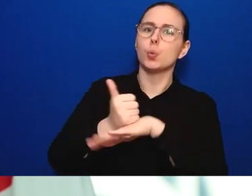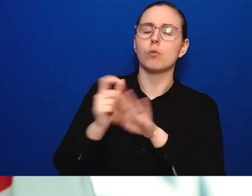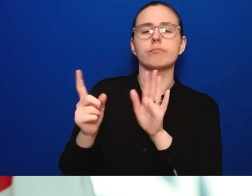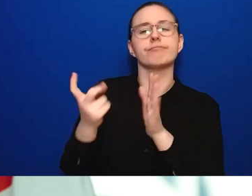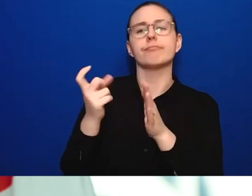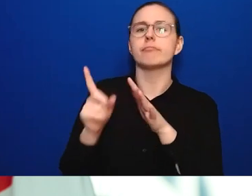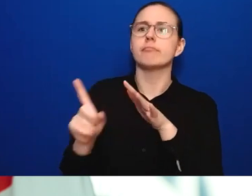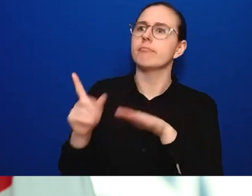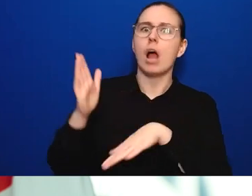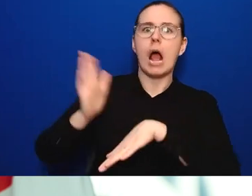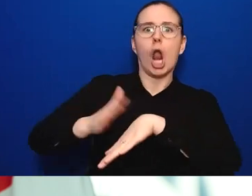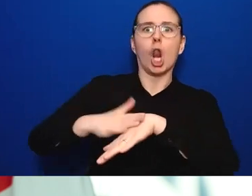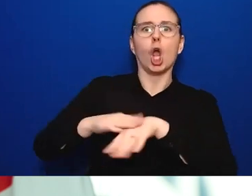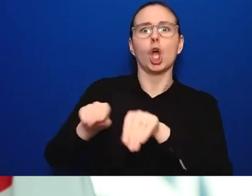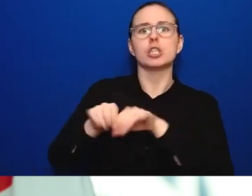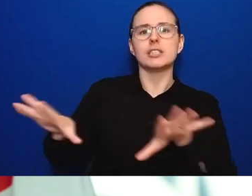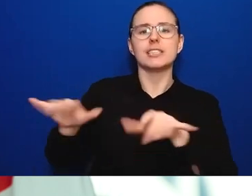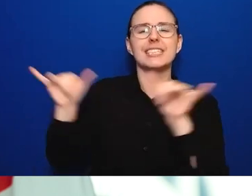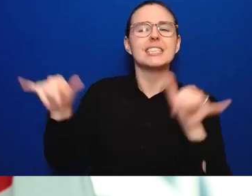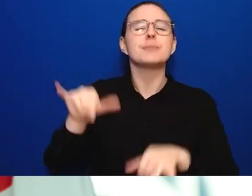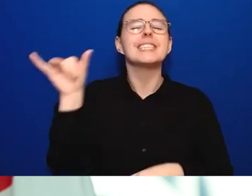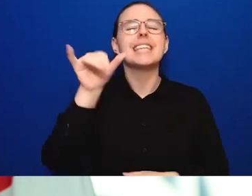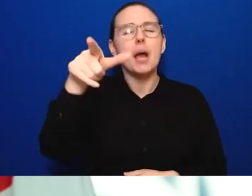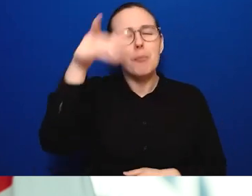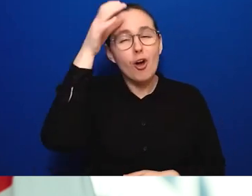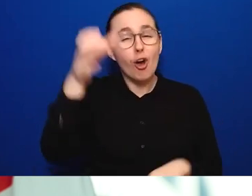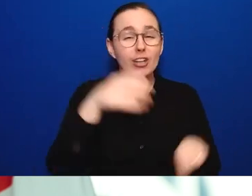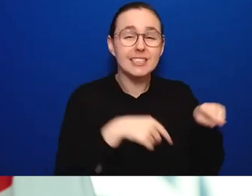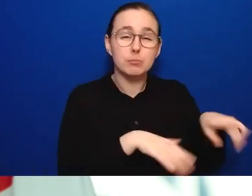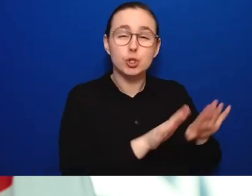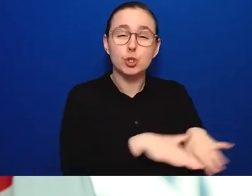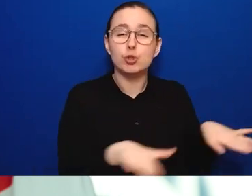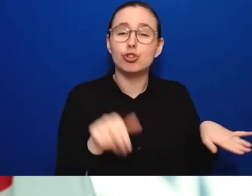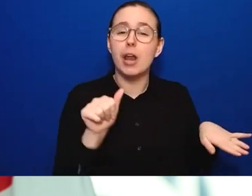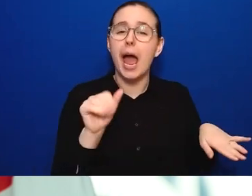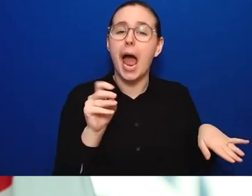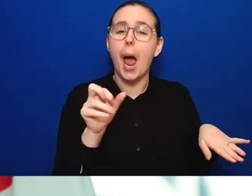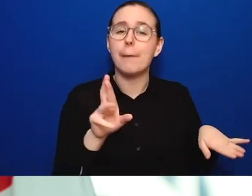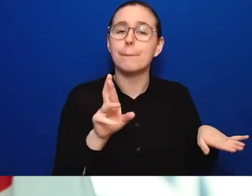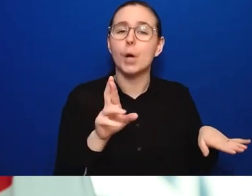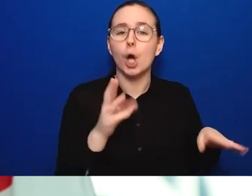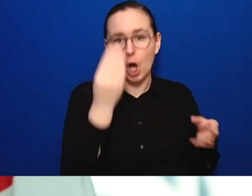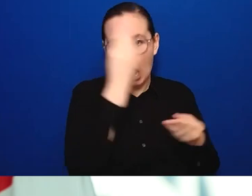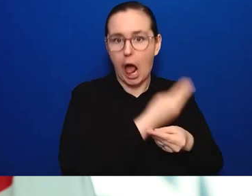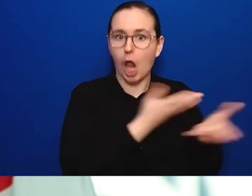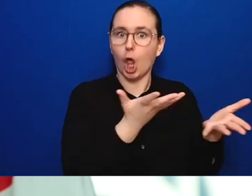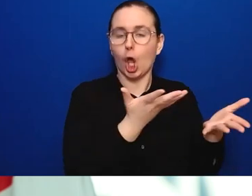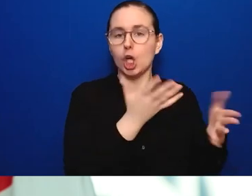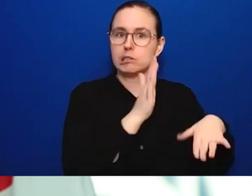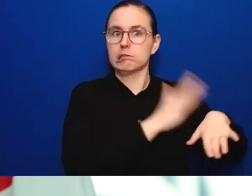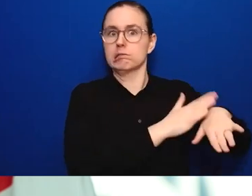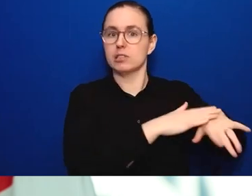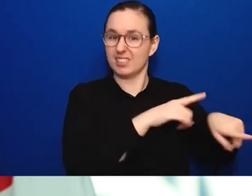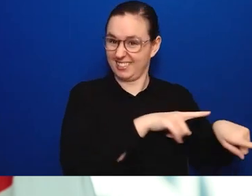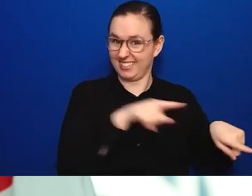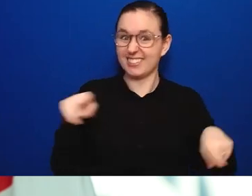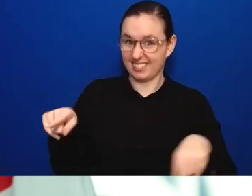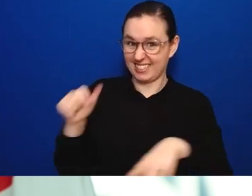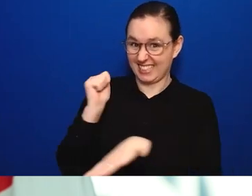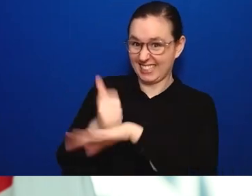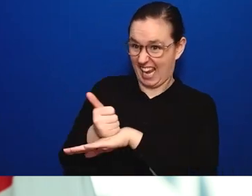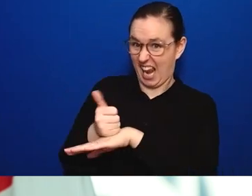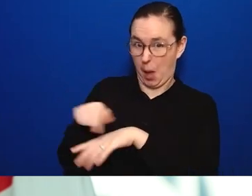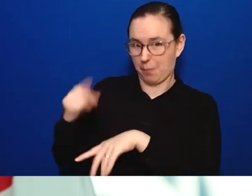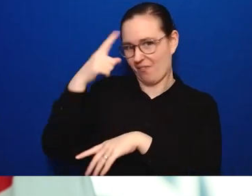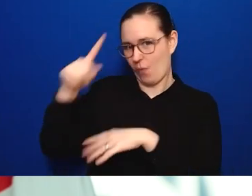missing Indigenous people, similar to an Amber Alert. I'm wondering if BC is considering the same, and I'm also curious